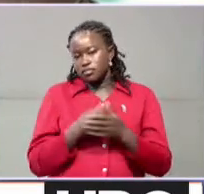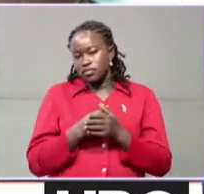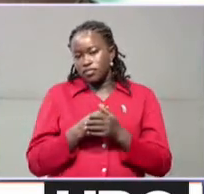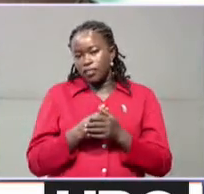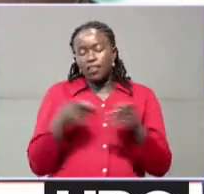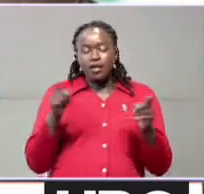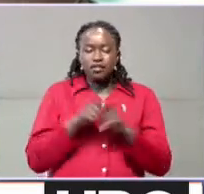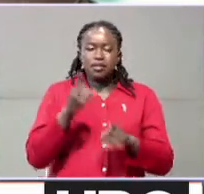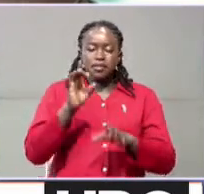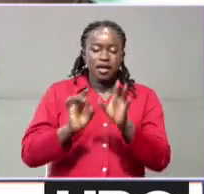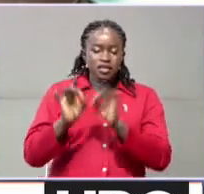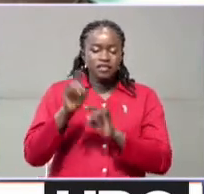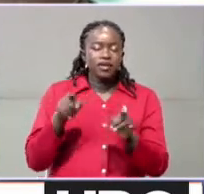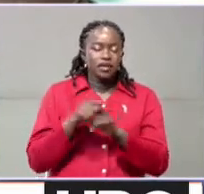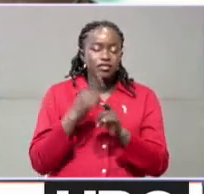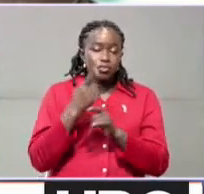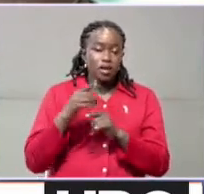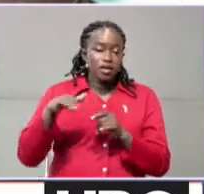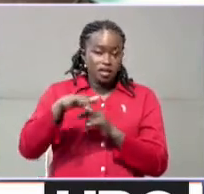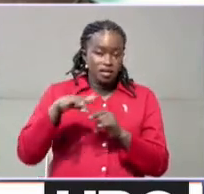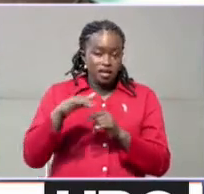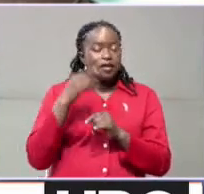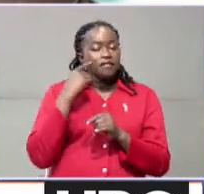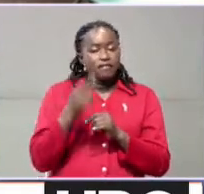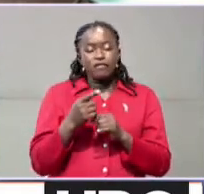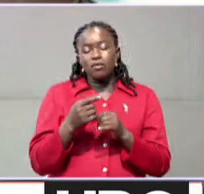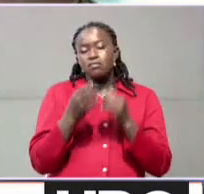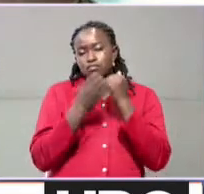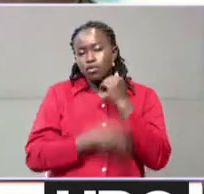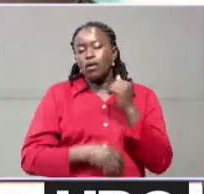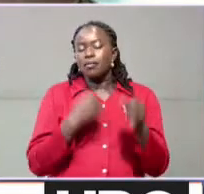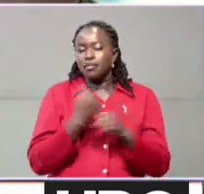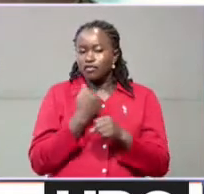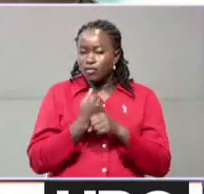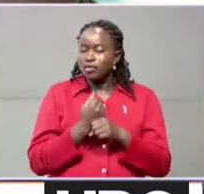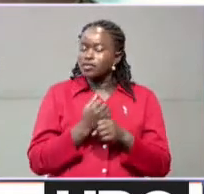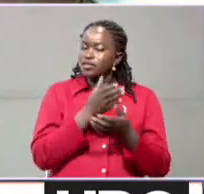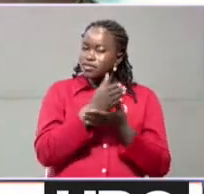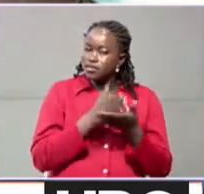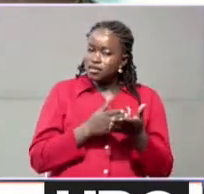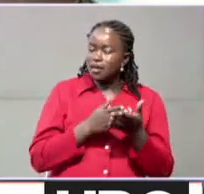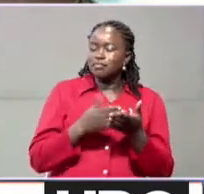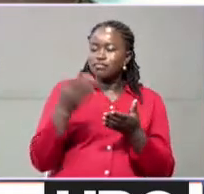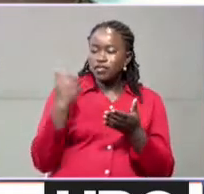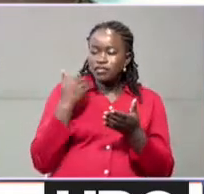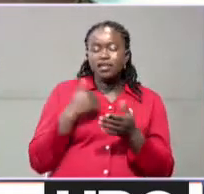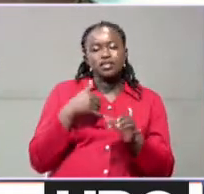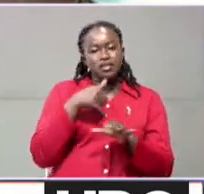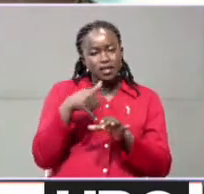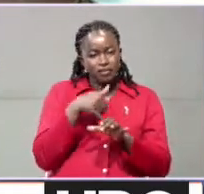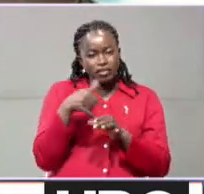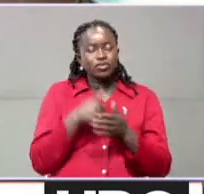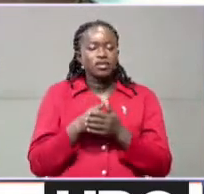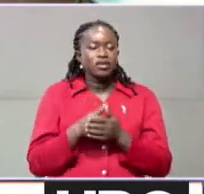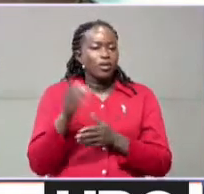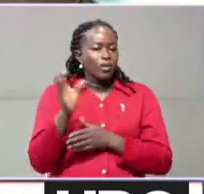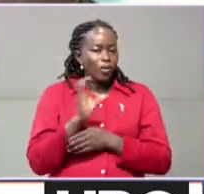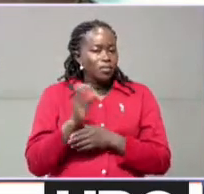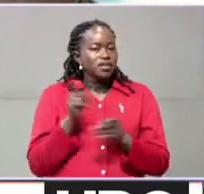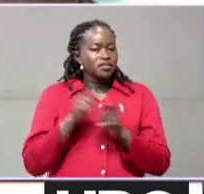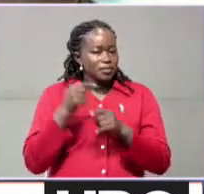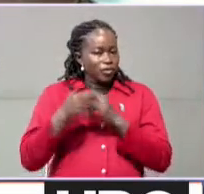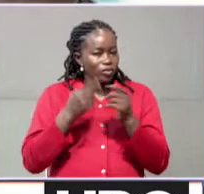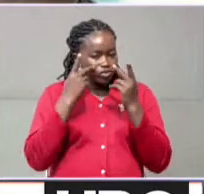identified as one of the areas for the poor performance of some of the previous interventions the committee further